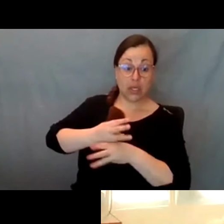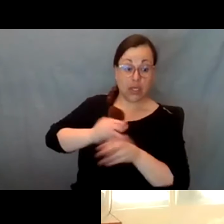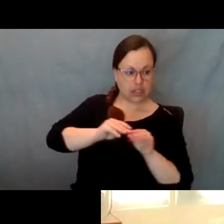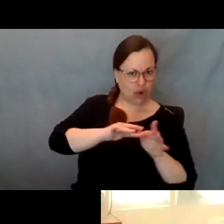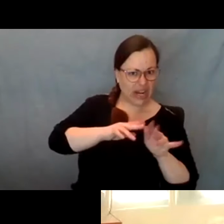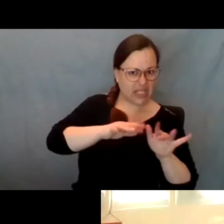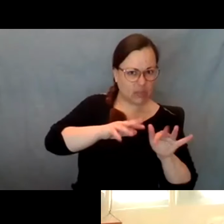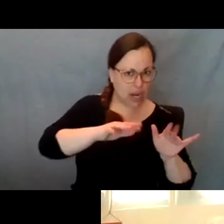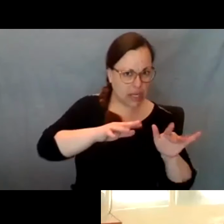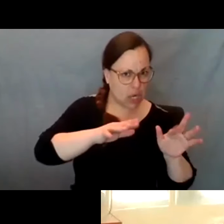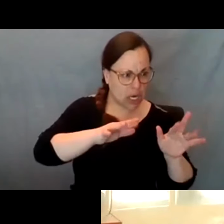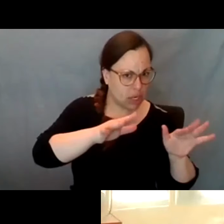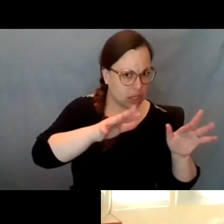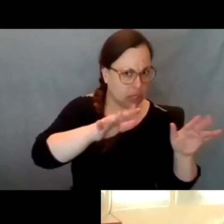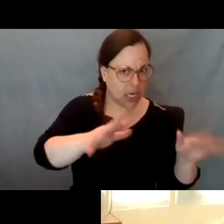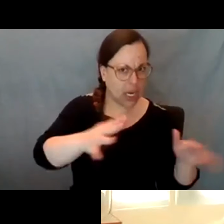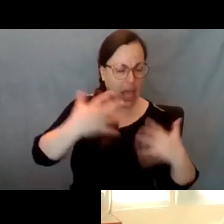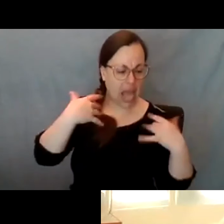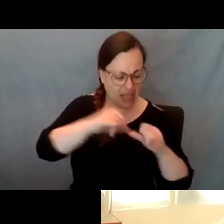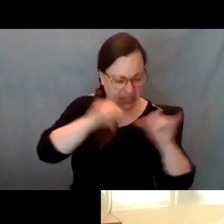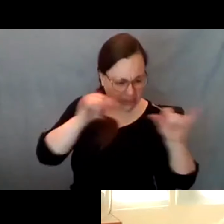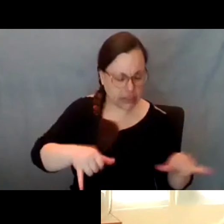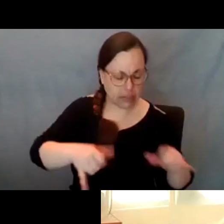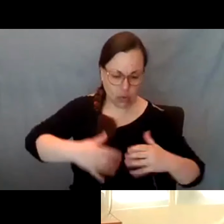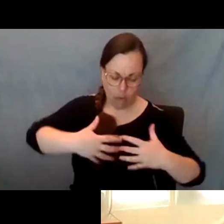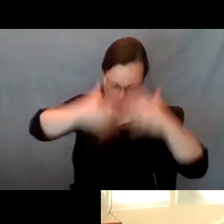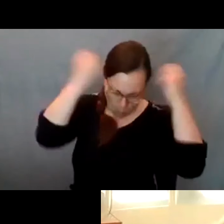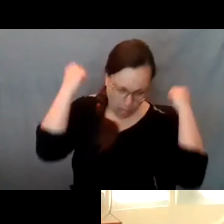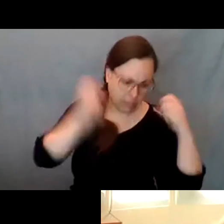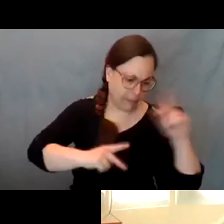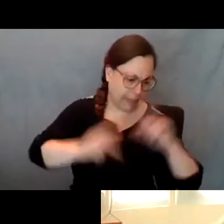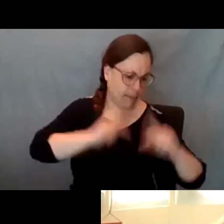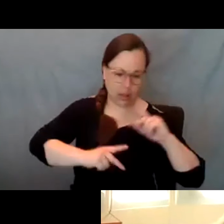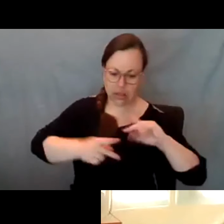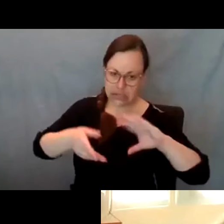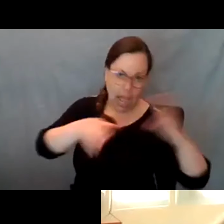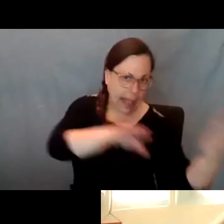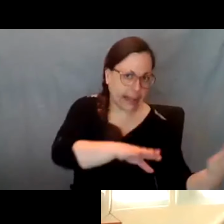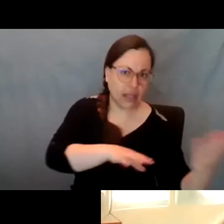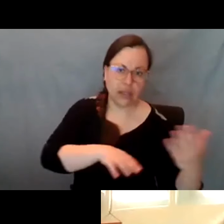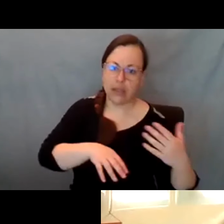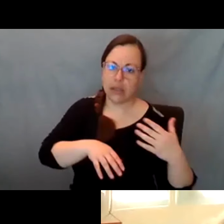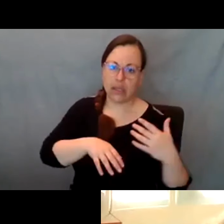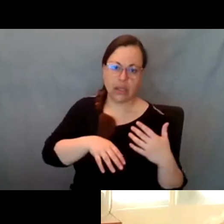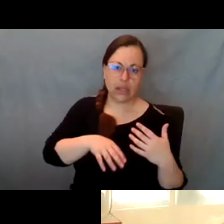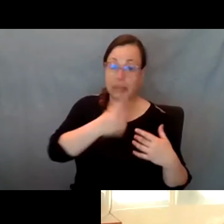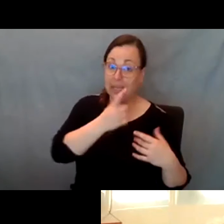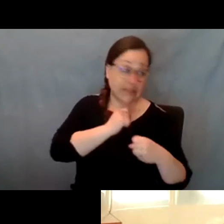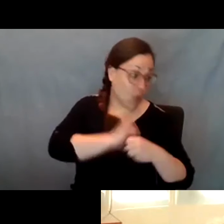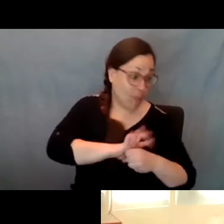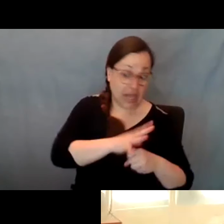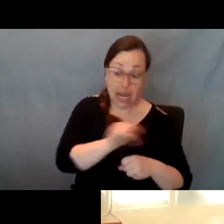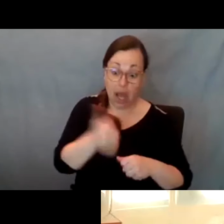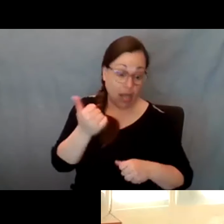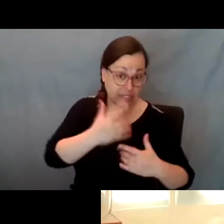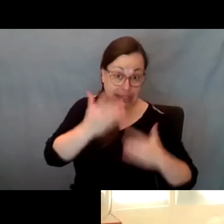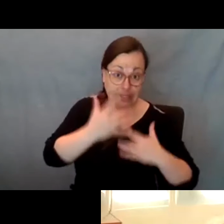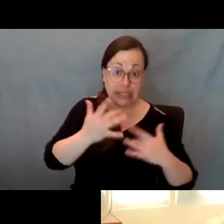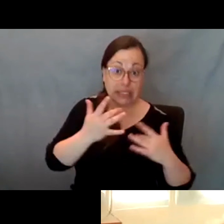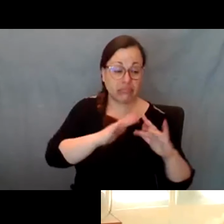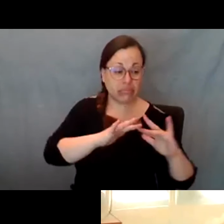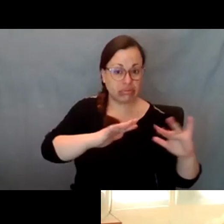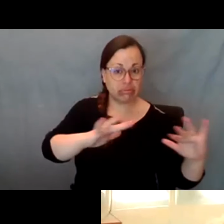it's causing, health systems are overwhelmed, people are dying, both due to COVID and other diseases.